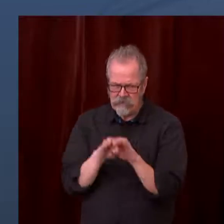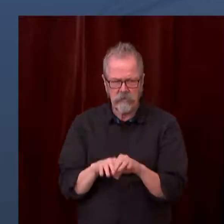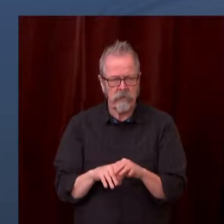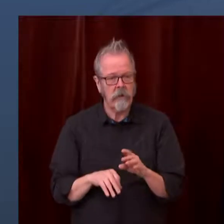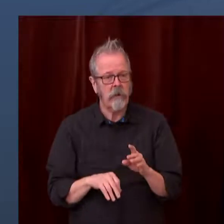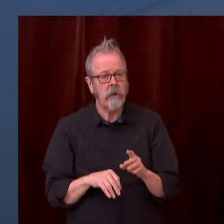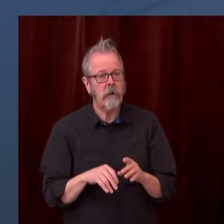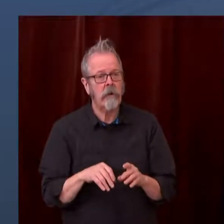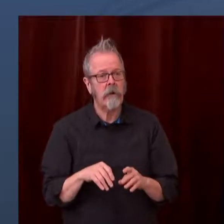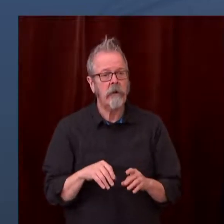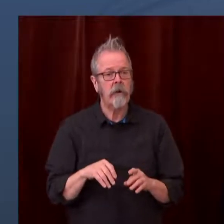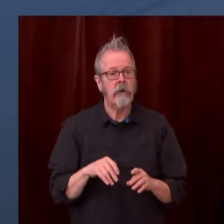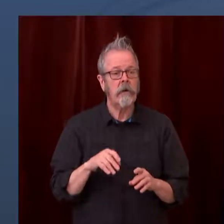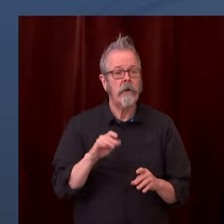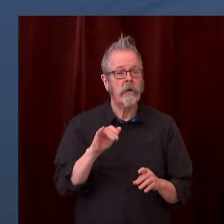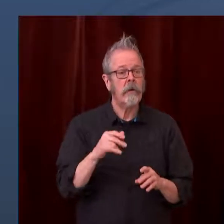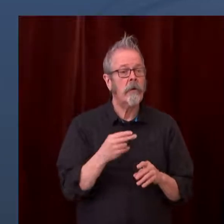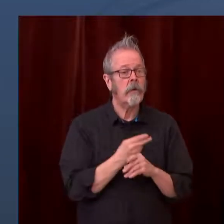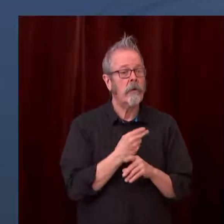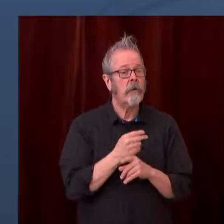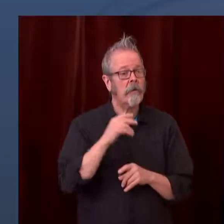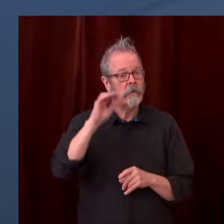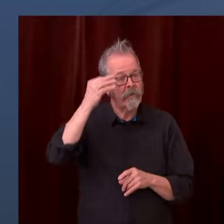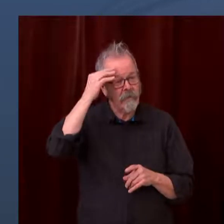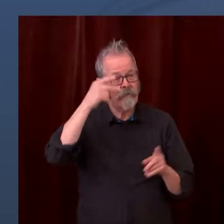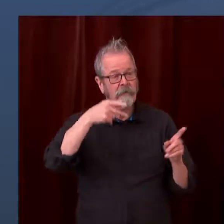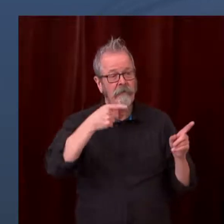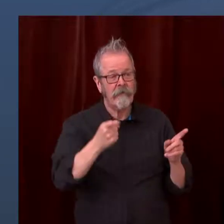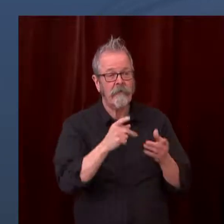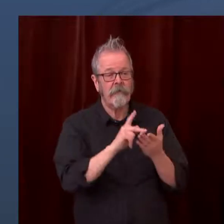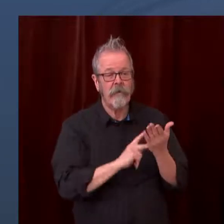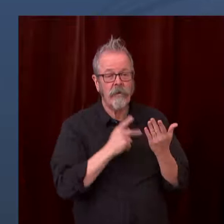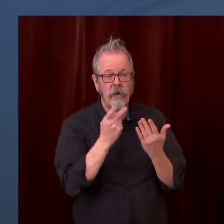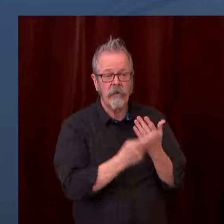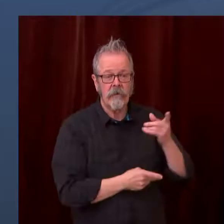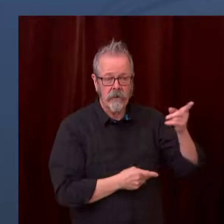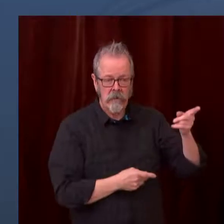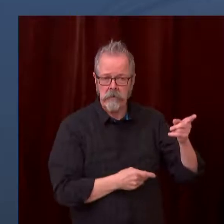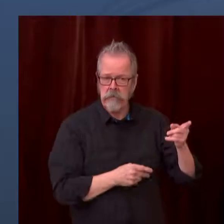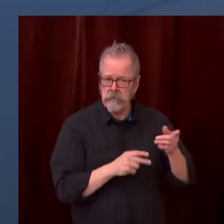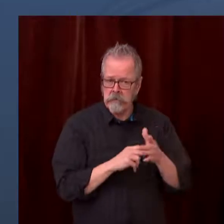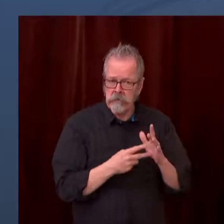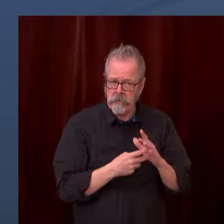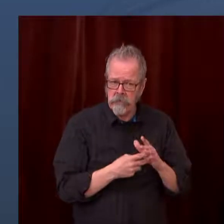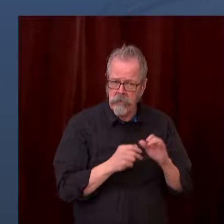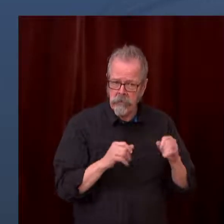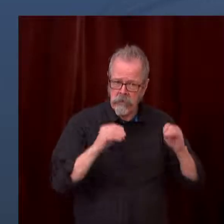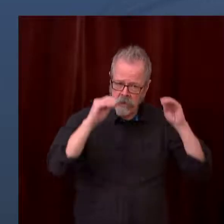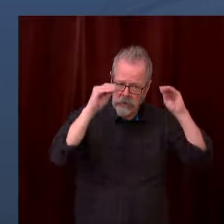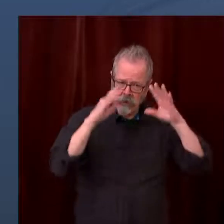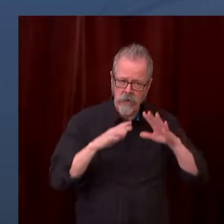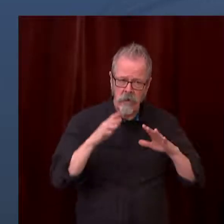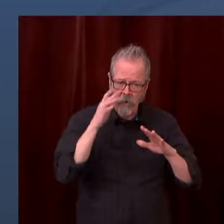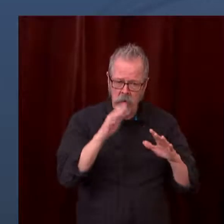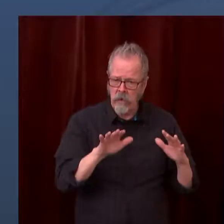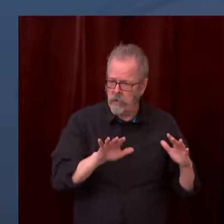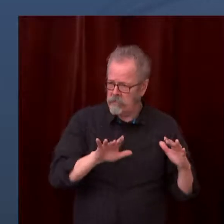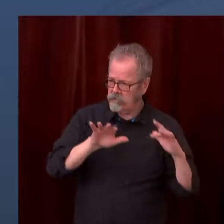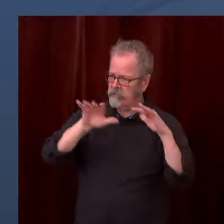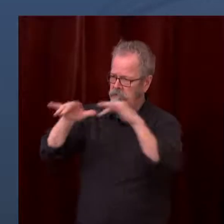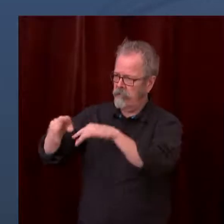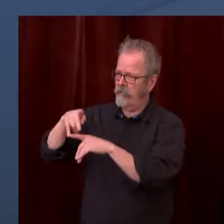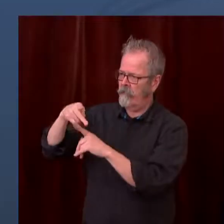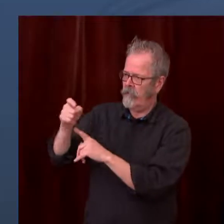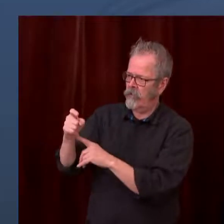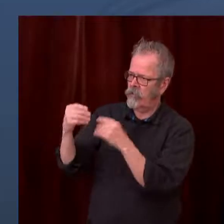pharmacy program will take a lion's share of the teachers or the educators that are needing or wanting to get